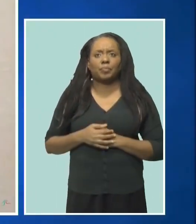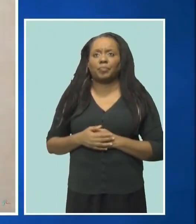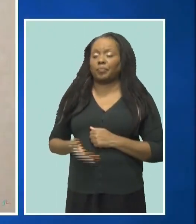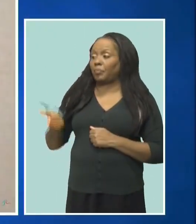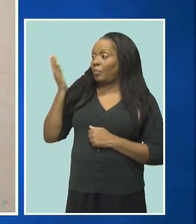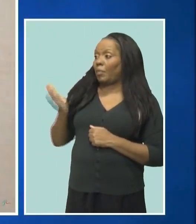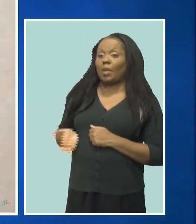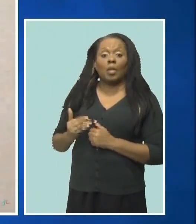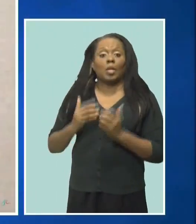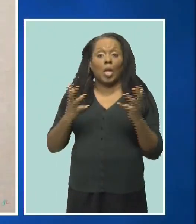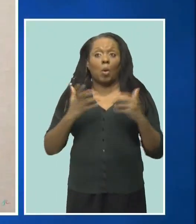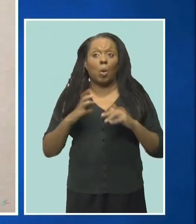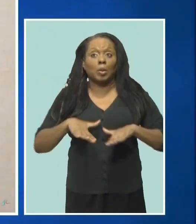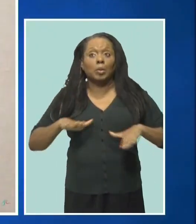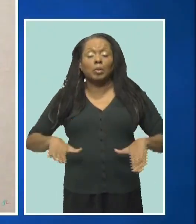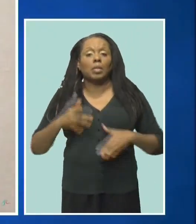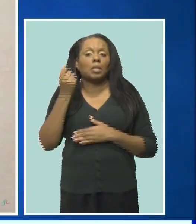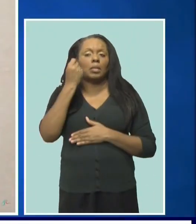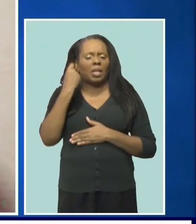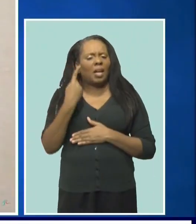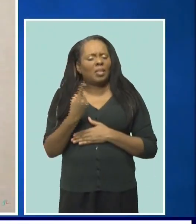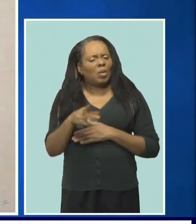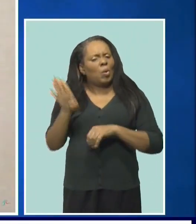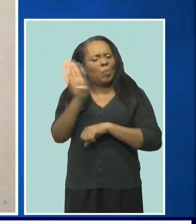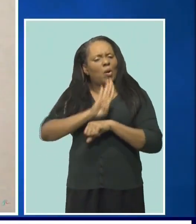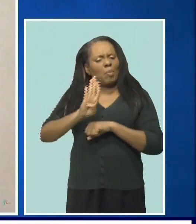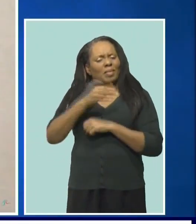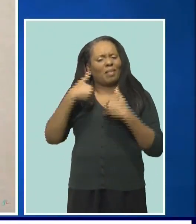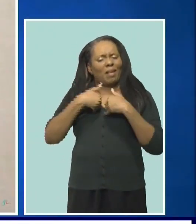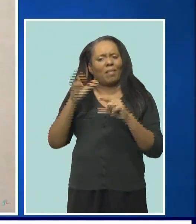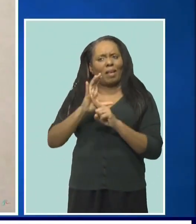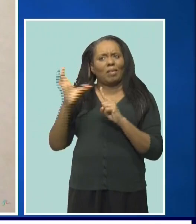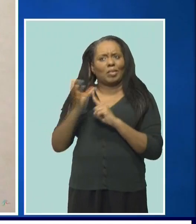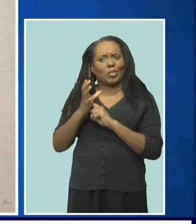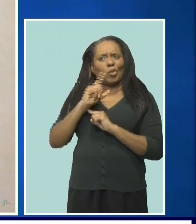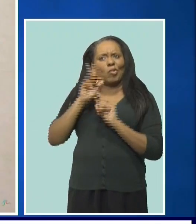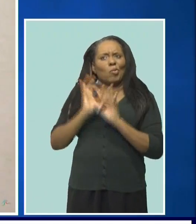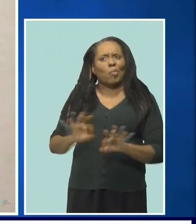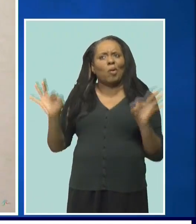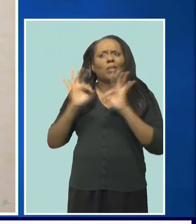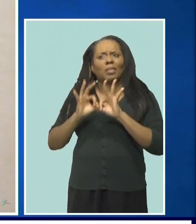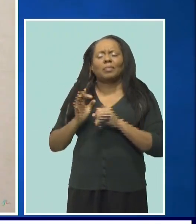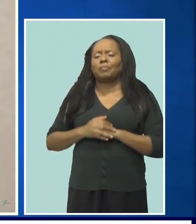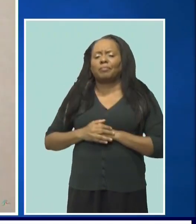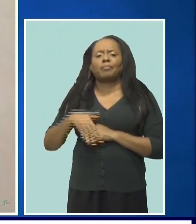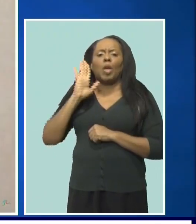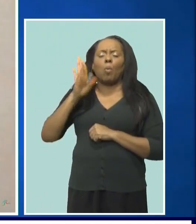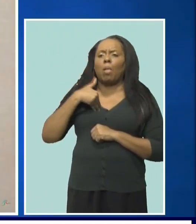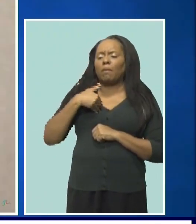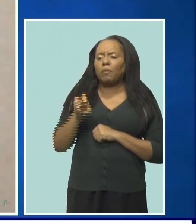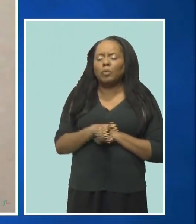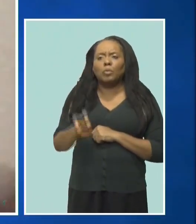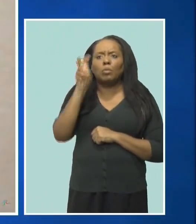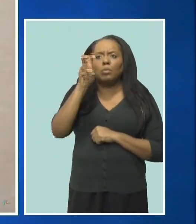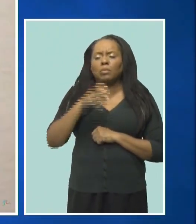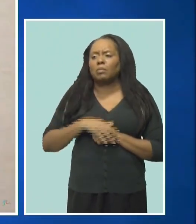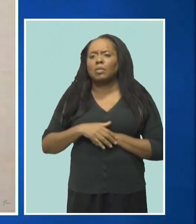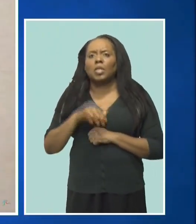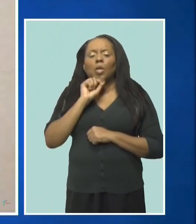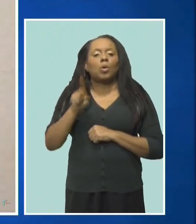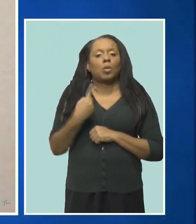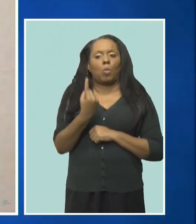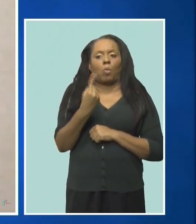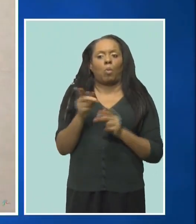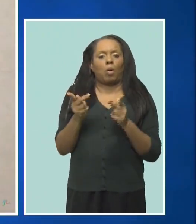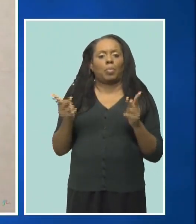to know that we have a culture, and that's the important part of it. We are also going to have some tours, so we're not just going to be in one location, but we're